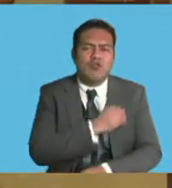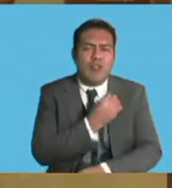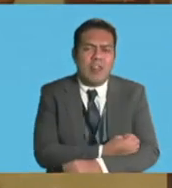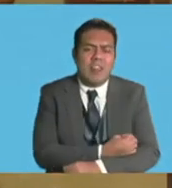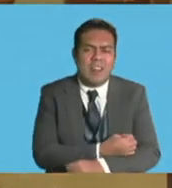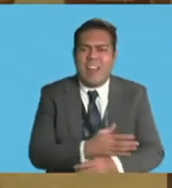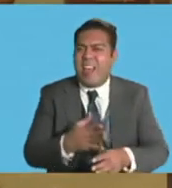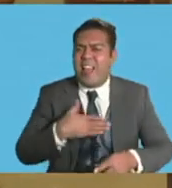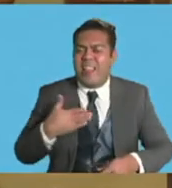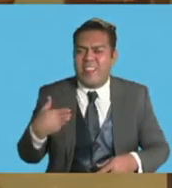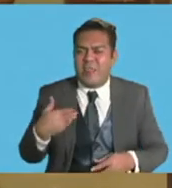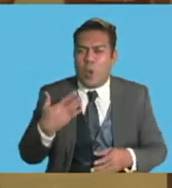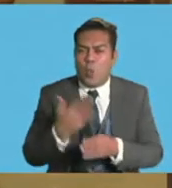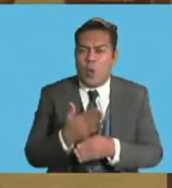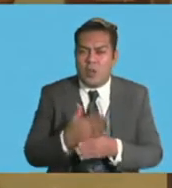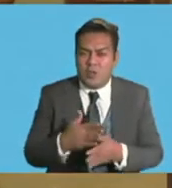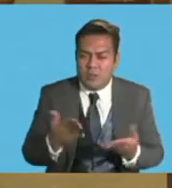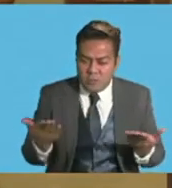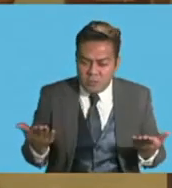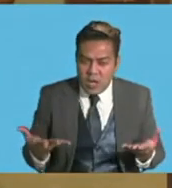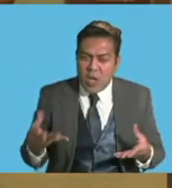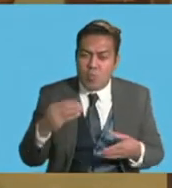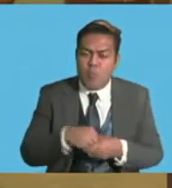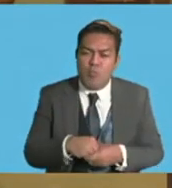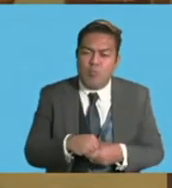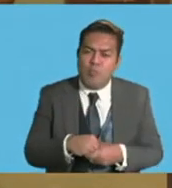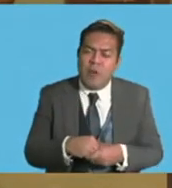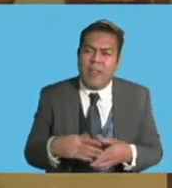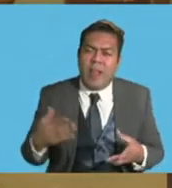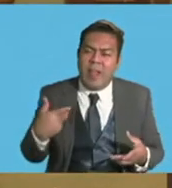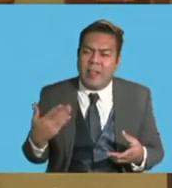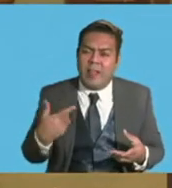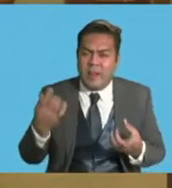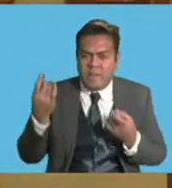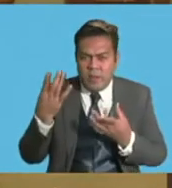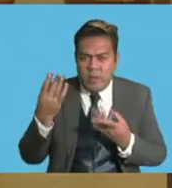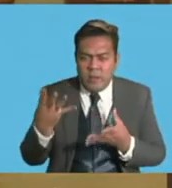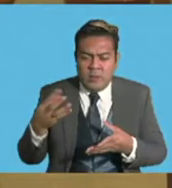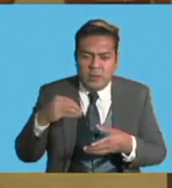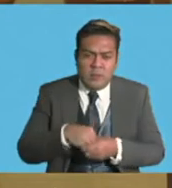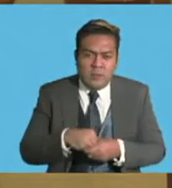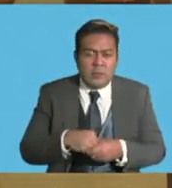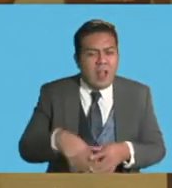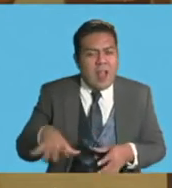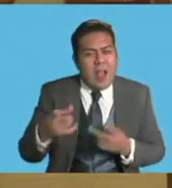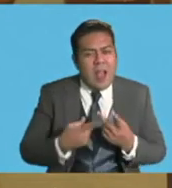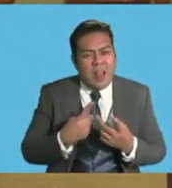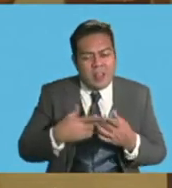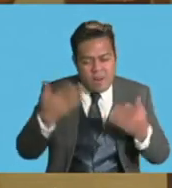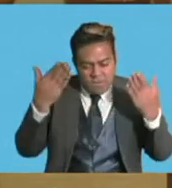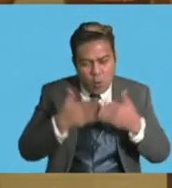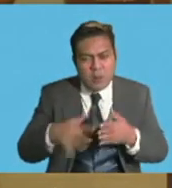health workforce, and improving the health information systems are other focus areas for the